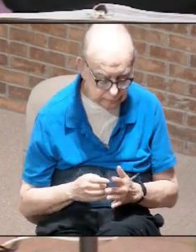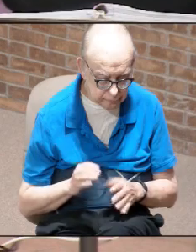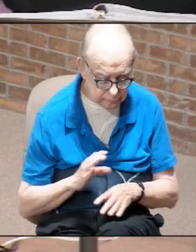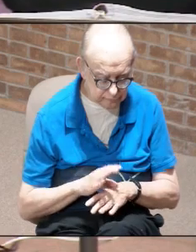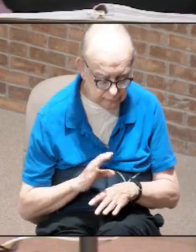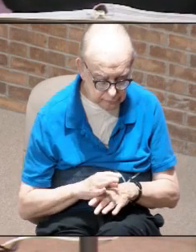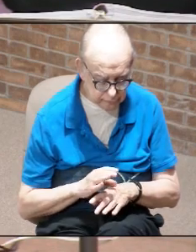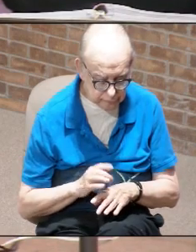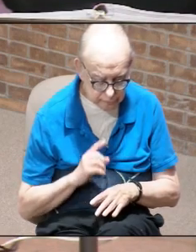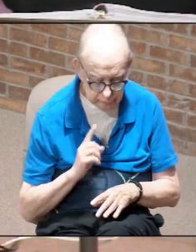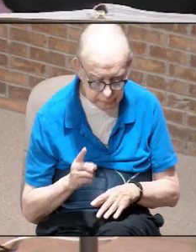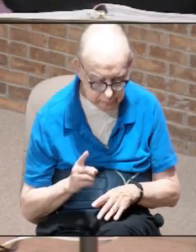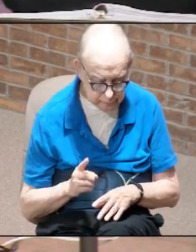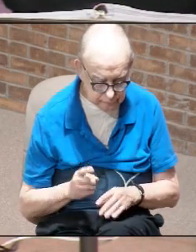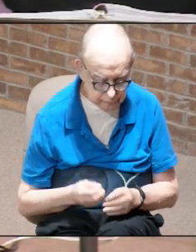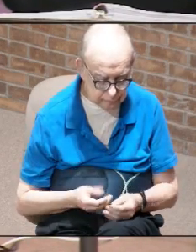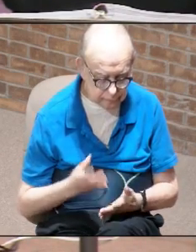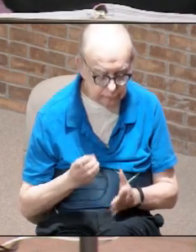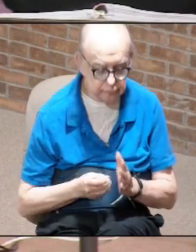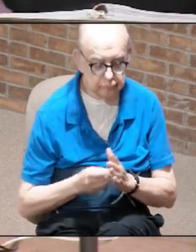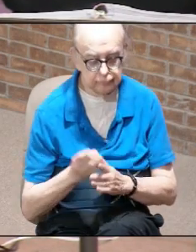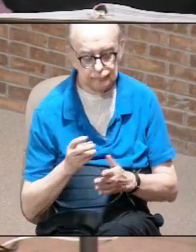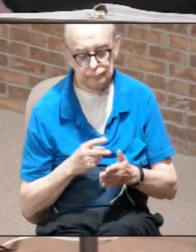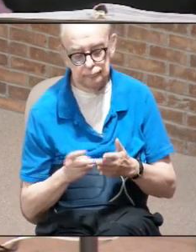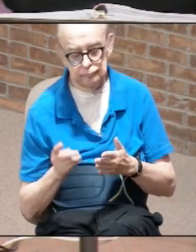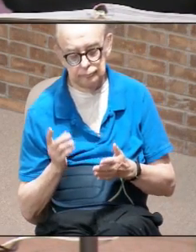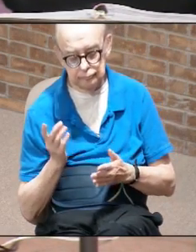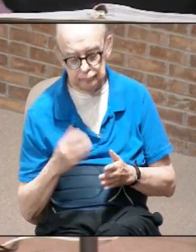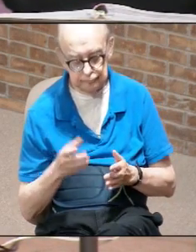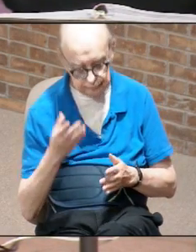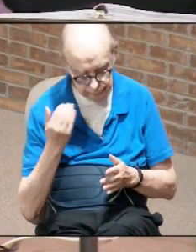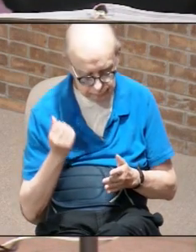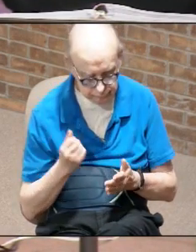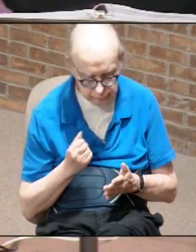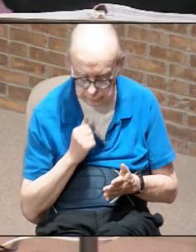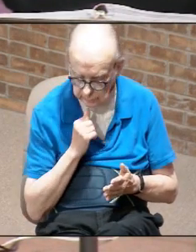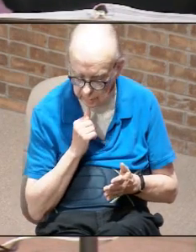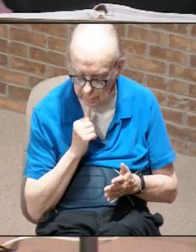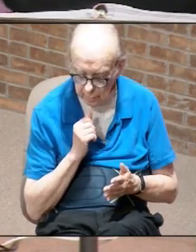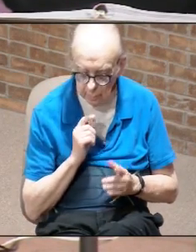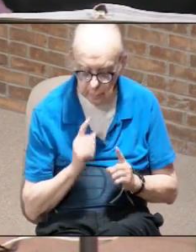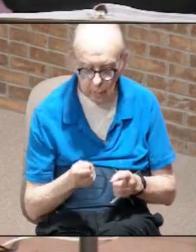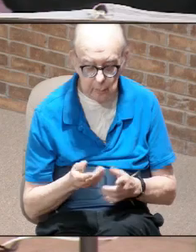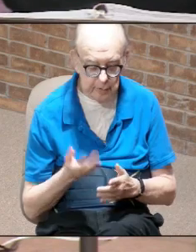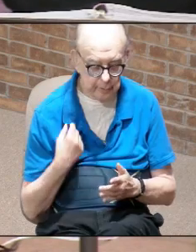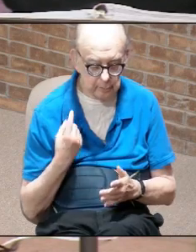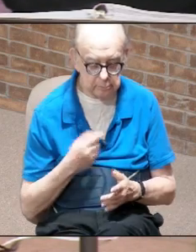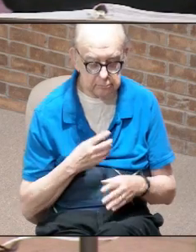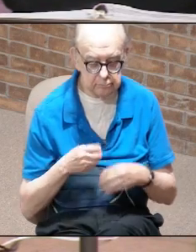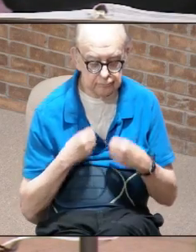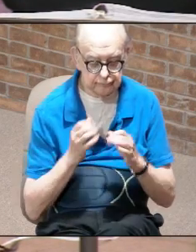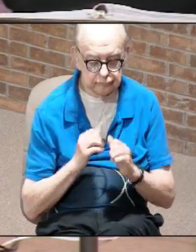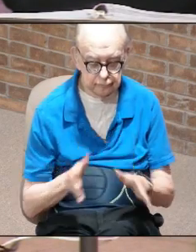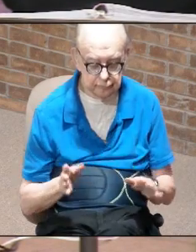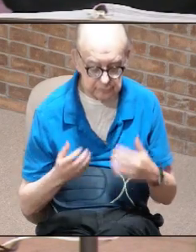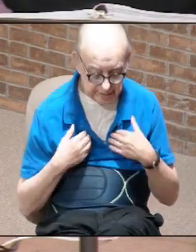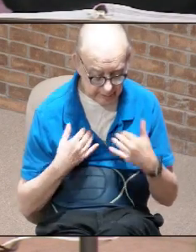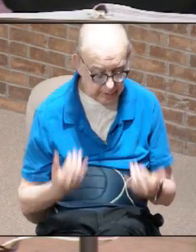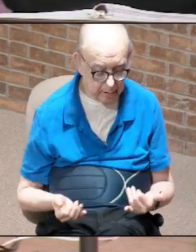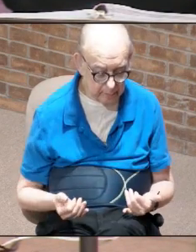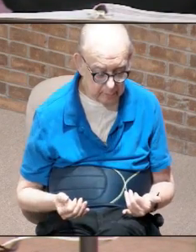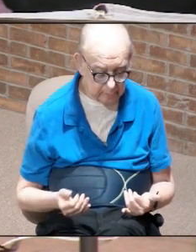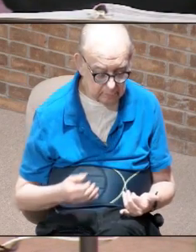He's the one that sowed the seeds and developed it and paid the price. We must never forget those who have gone on before us, who have given us the blessings that we have